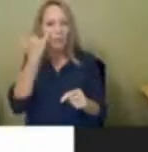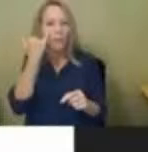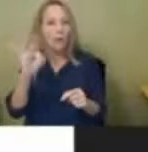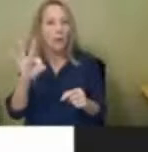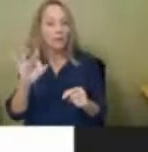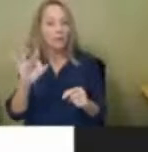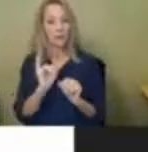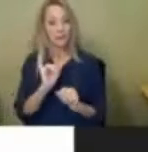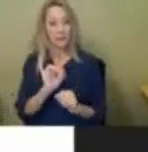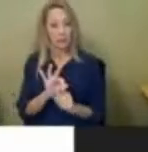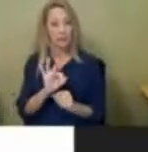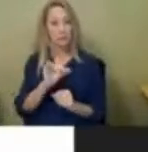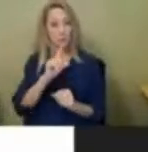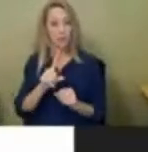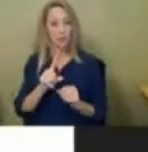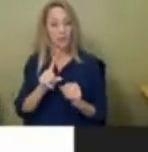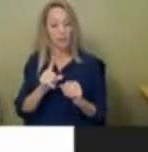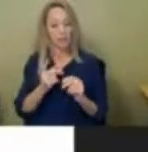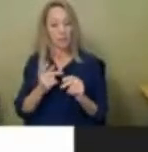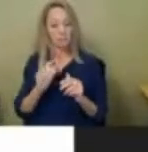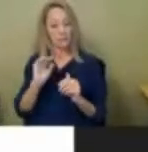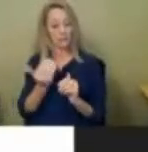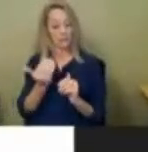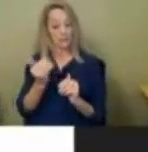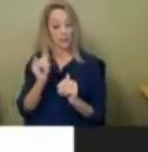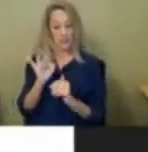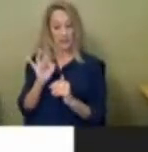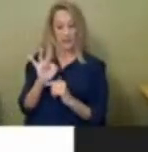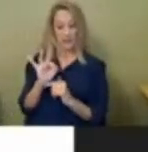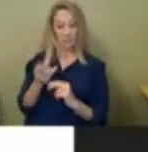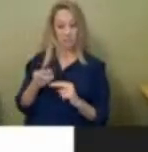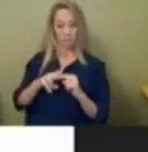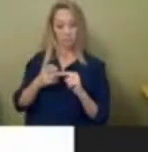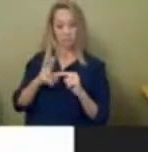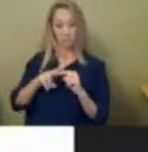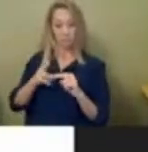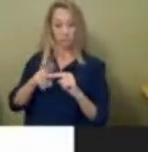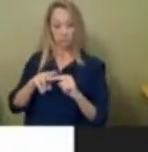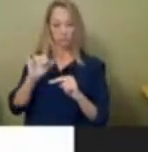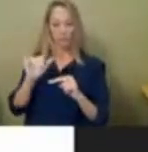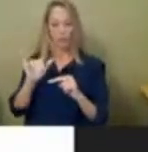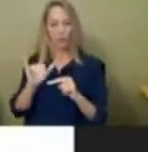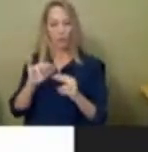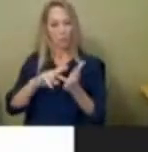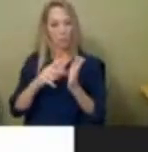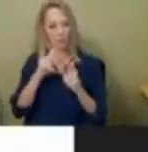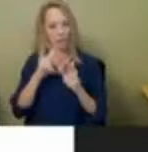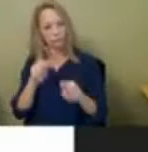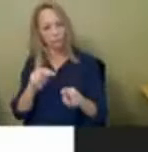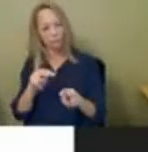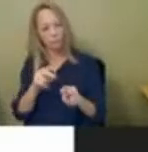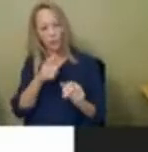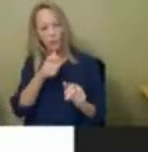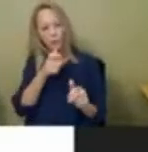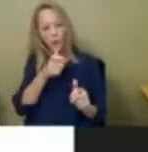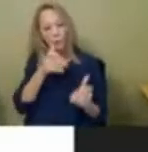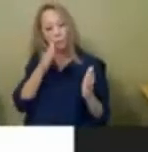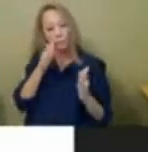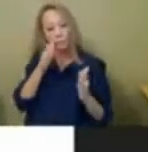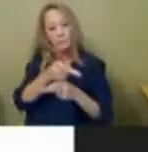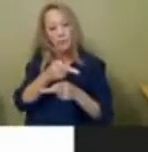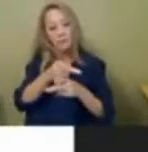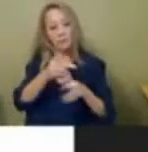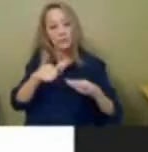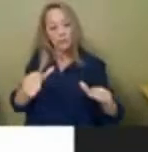worsen, then you can start to look at the caregiver to patient ratio would be one thing you could look at, is that these